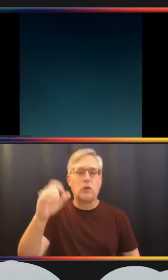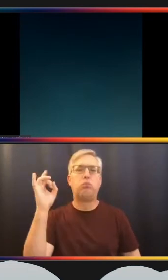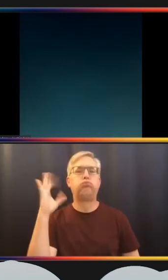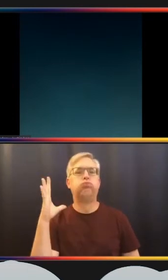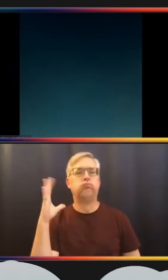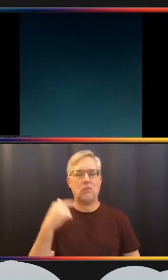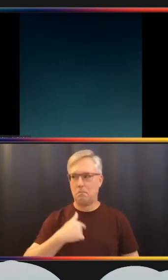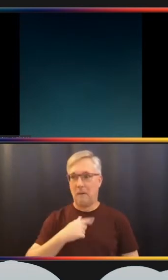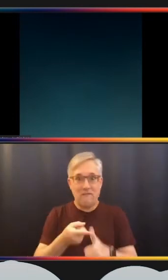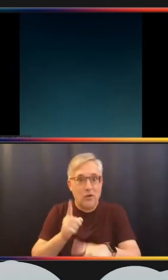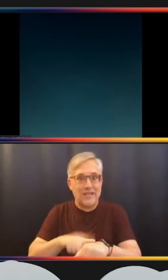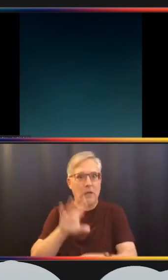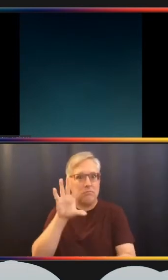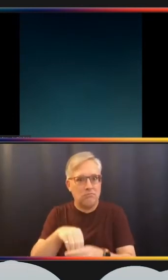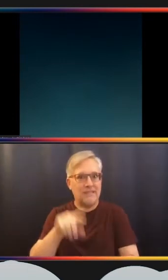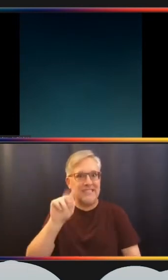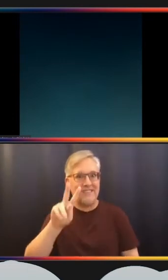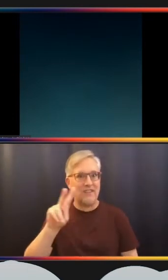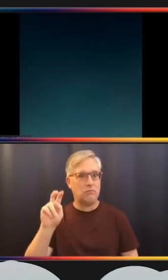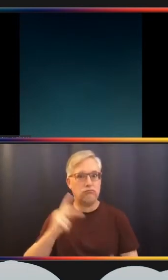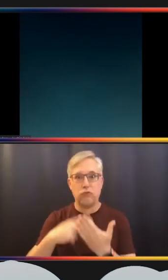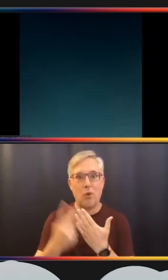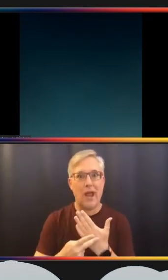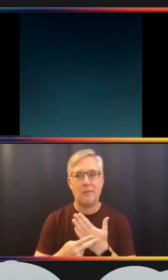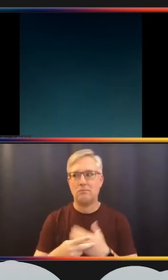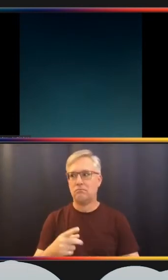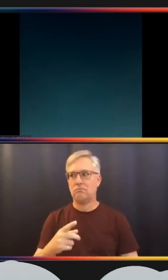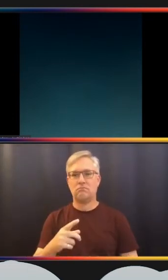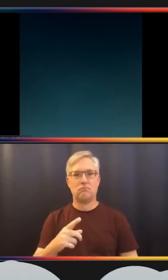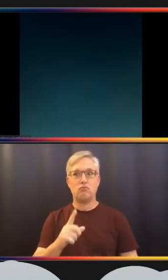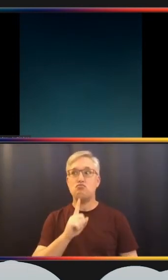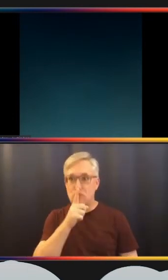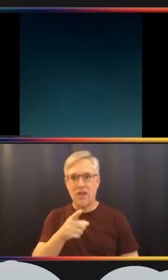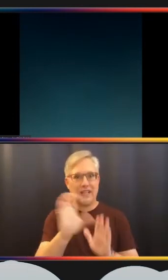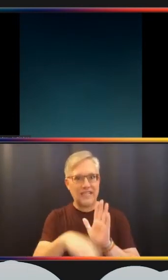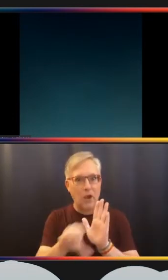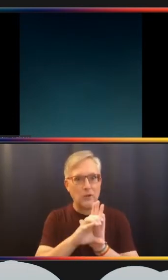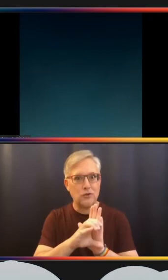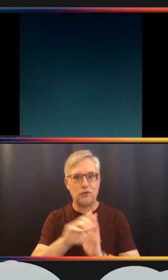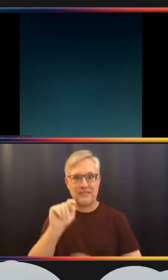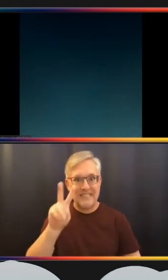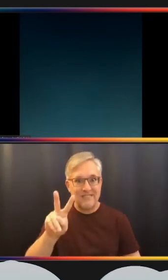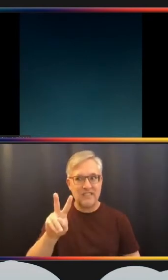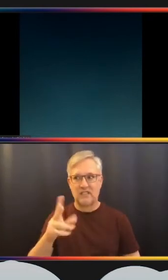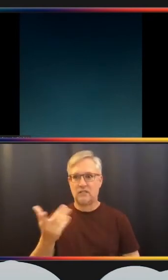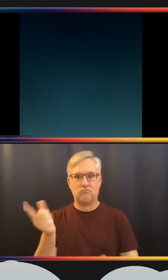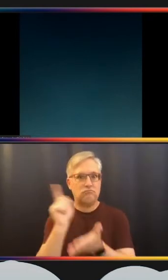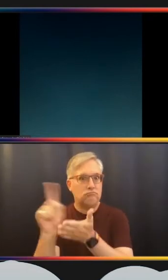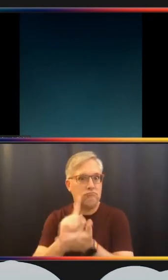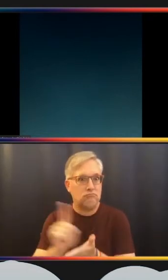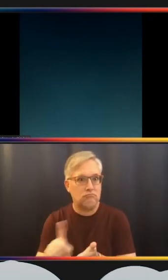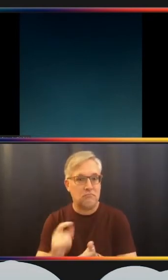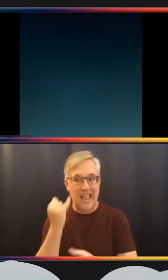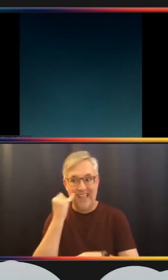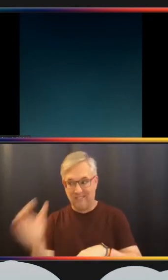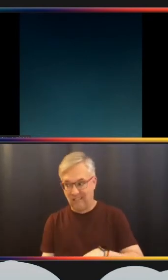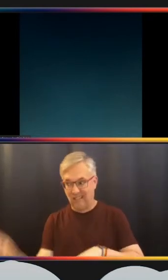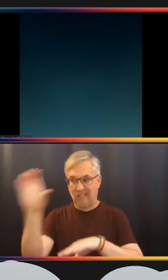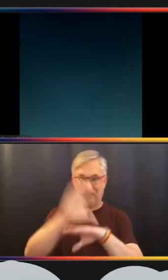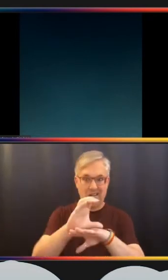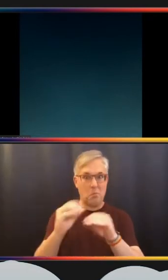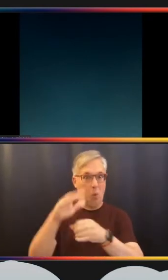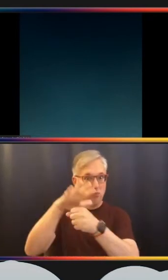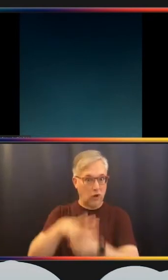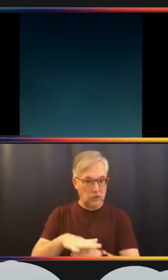know, real time with like a real character like that on TV. And so then to put something like that on top of it would have been crazy. But I